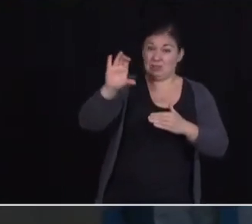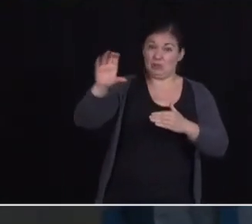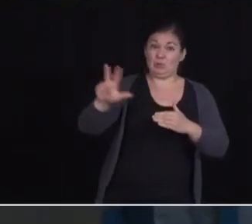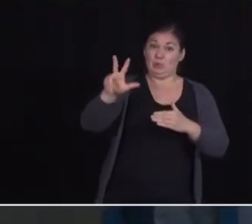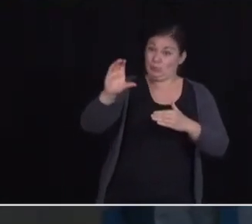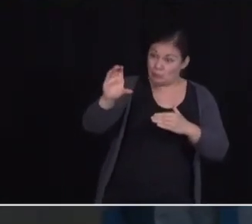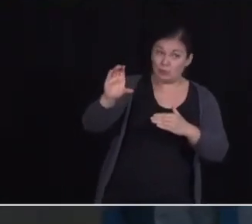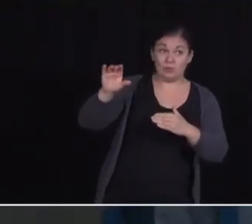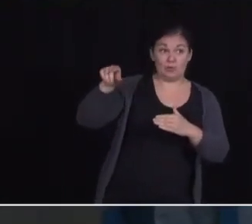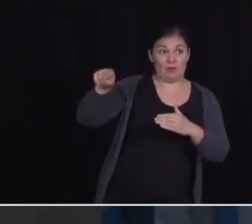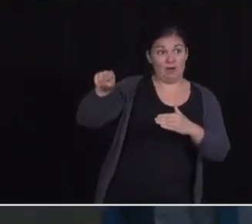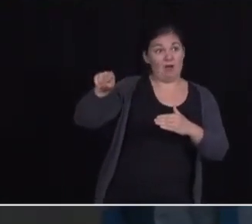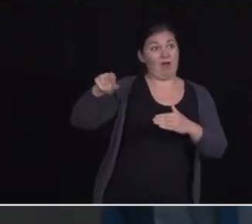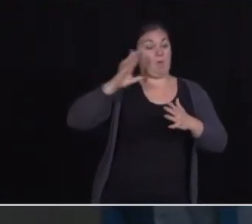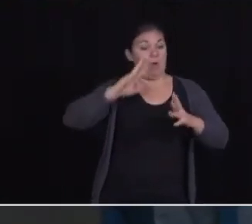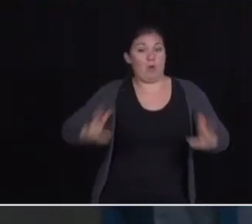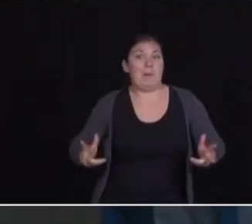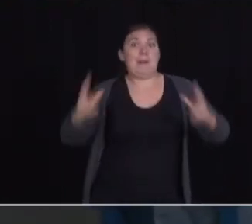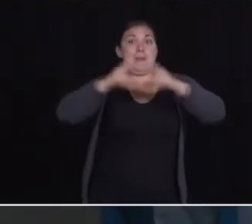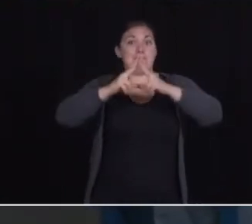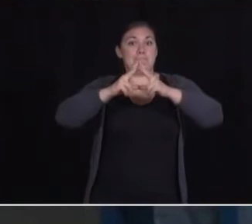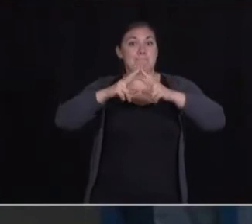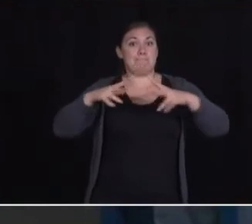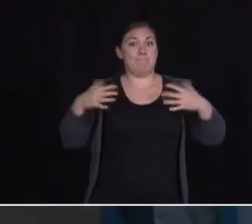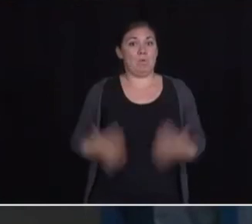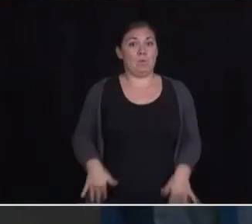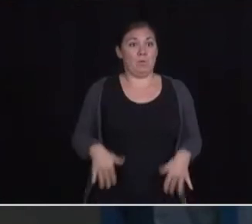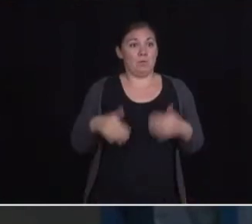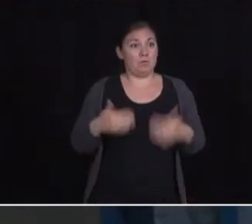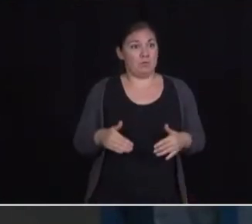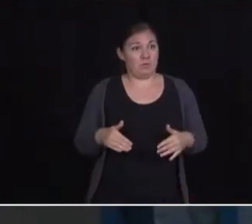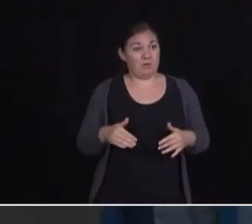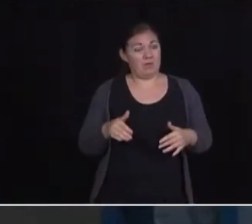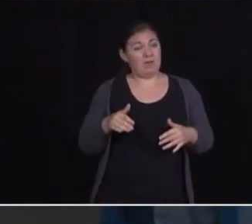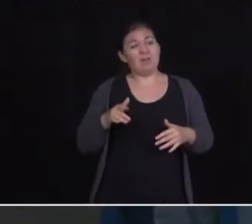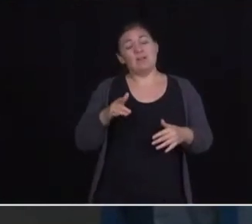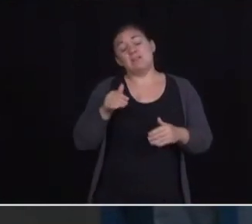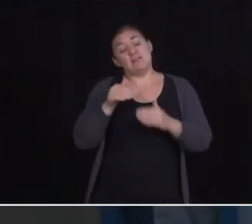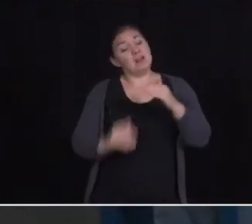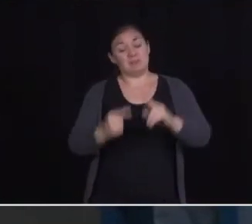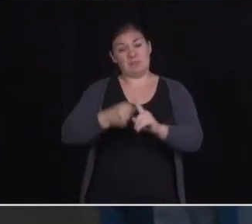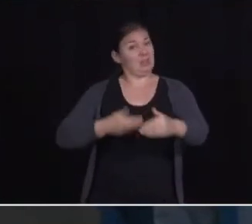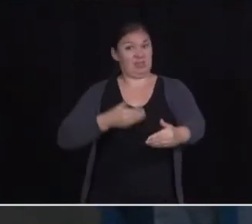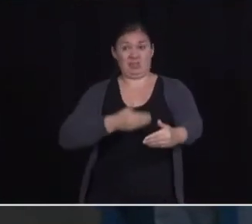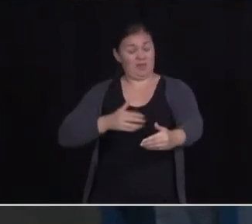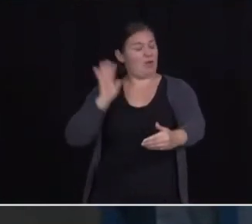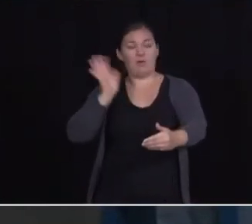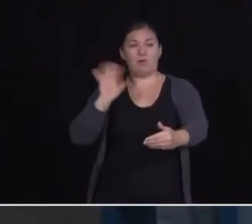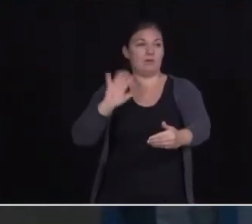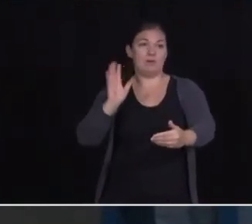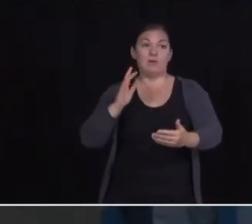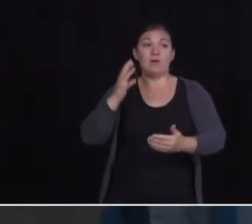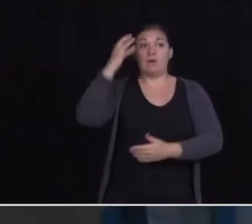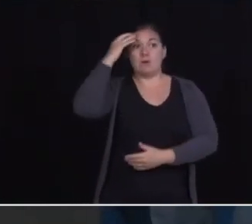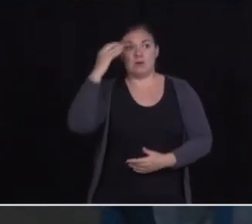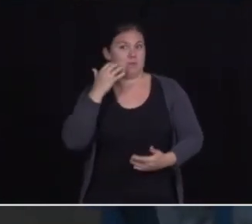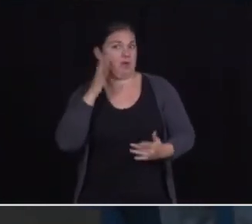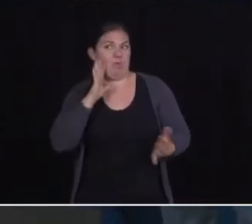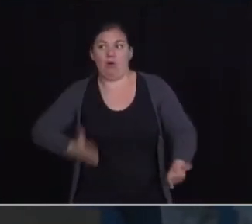than triple in less than 30 days. Our hospitals will be overwhelmed, and we can't let this